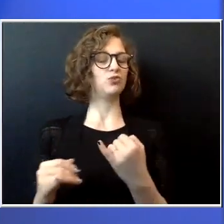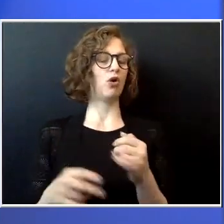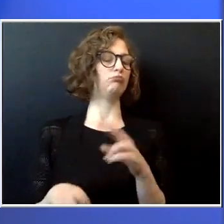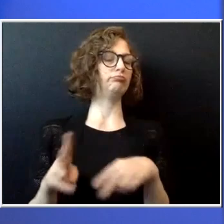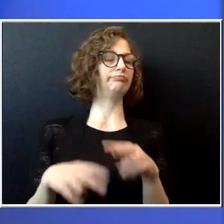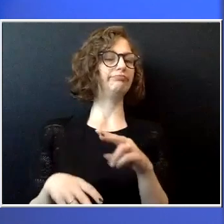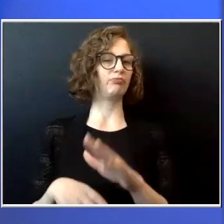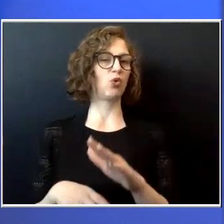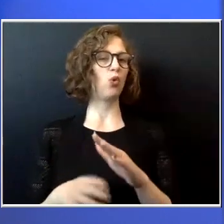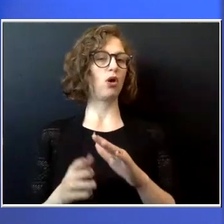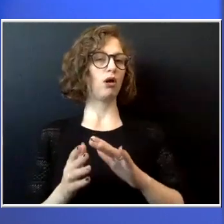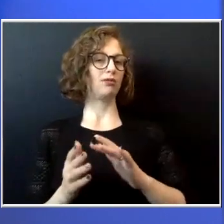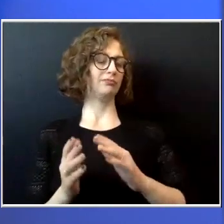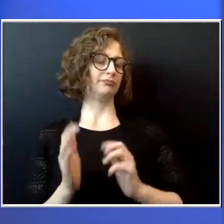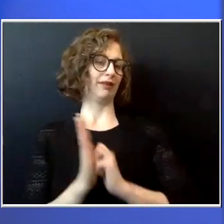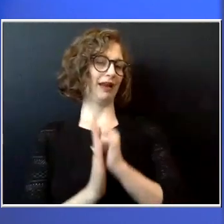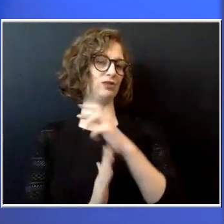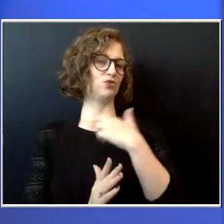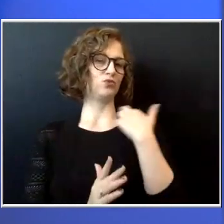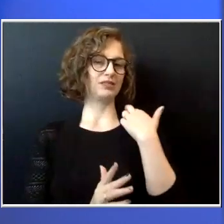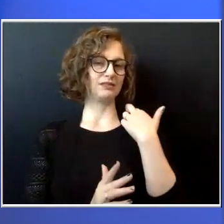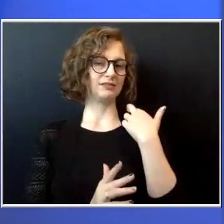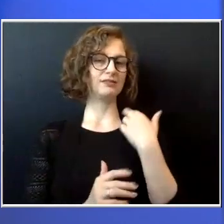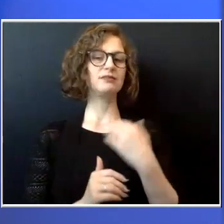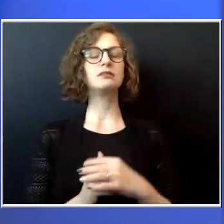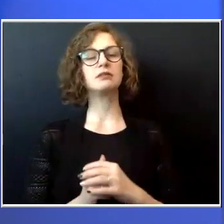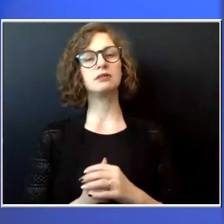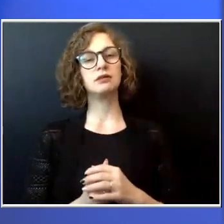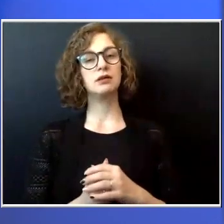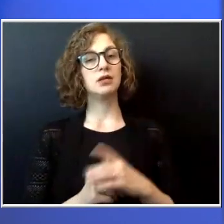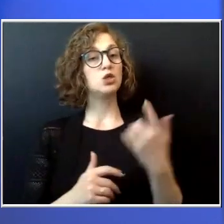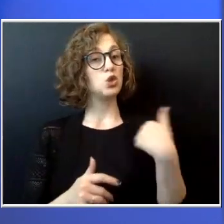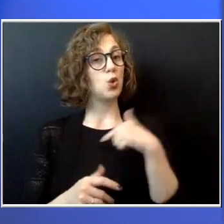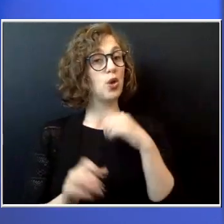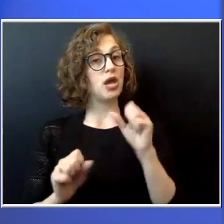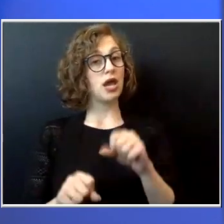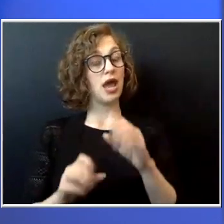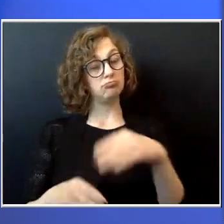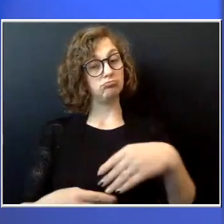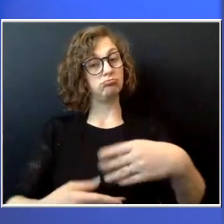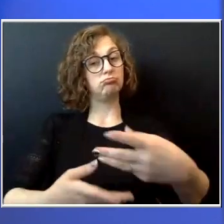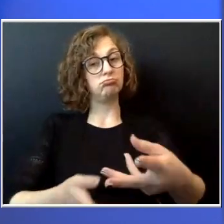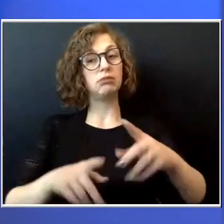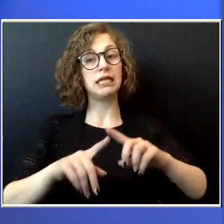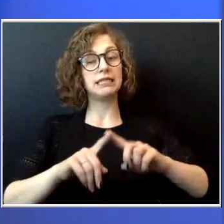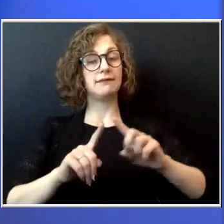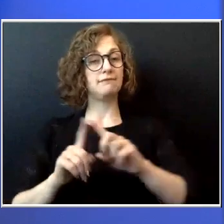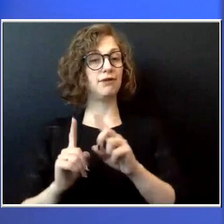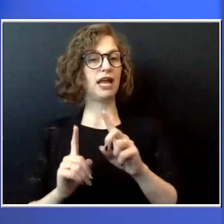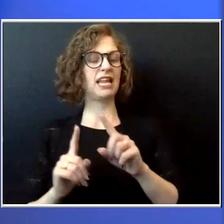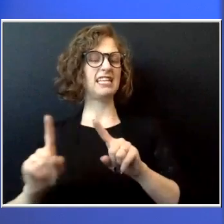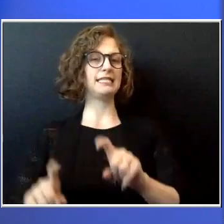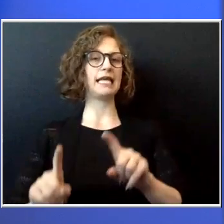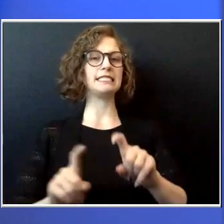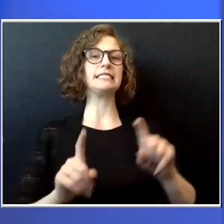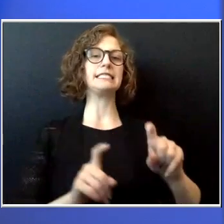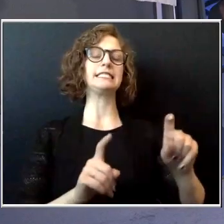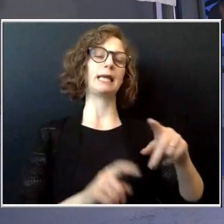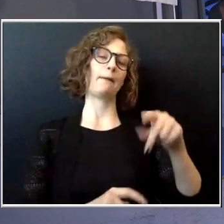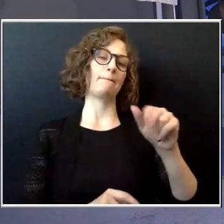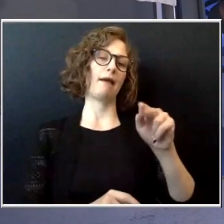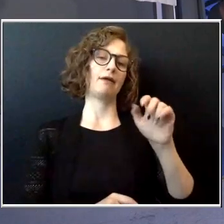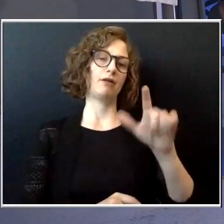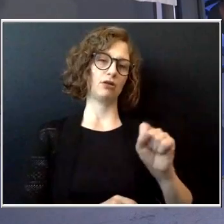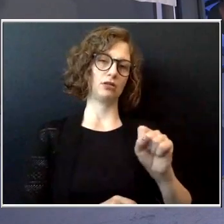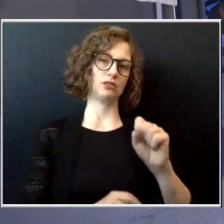and then giving them the options of, here are the different types of testing panels that would be helpful. So, Dr. Nye, in a perfect world,